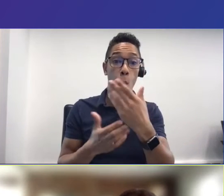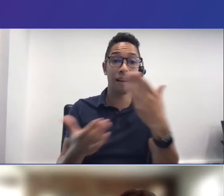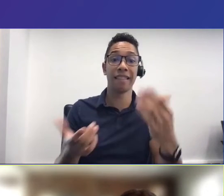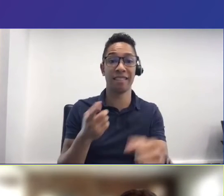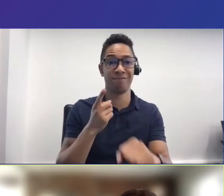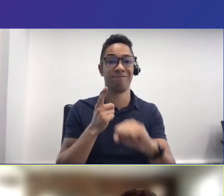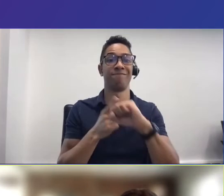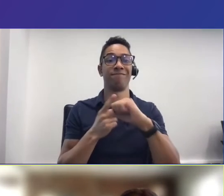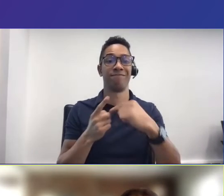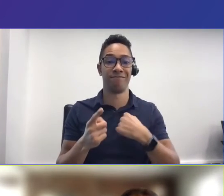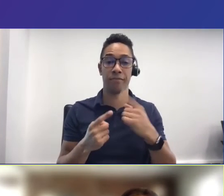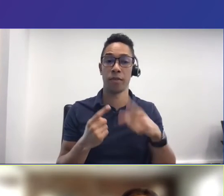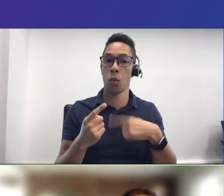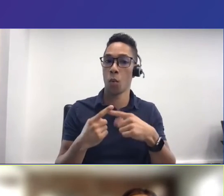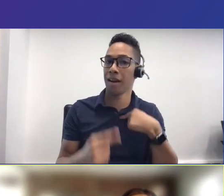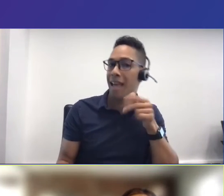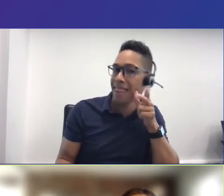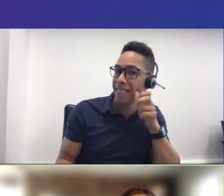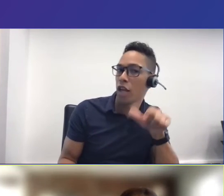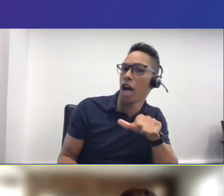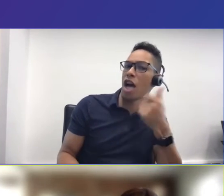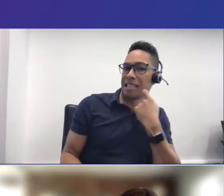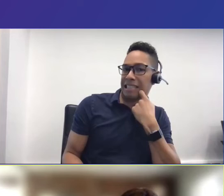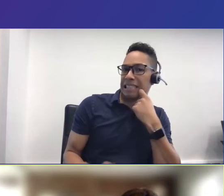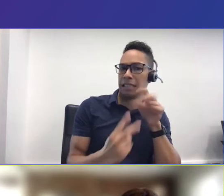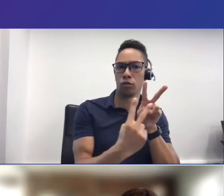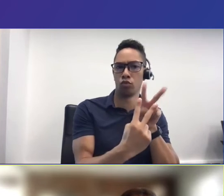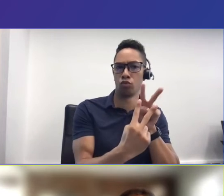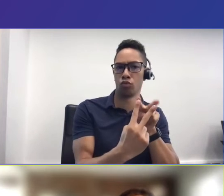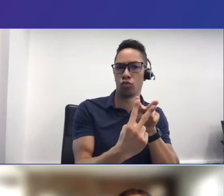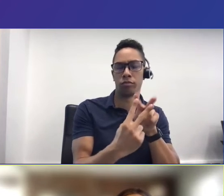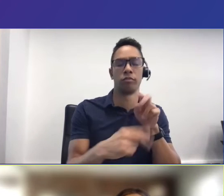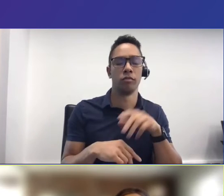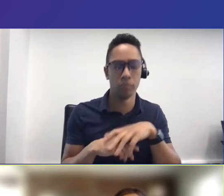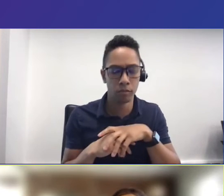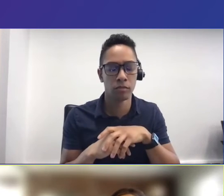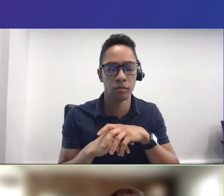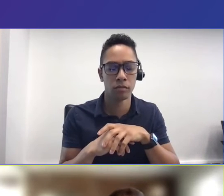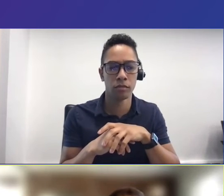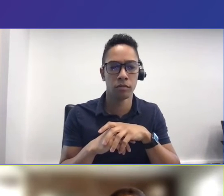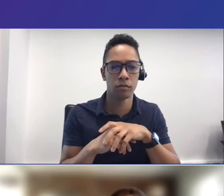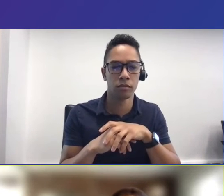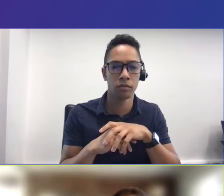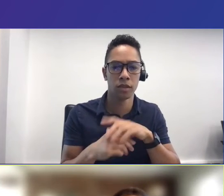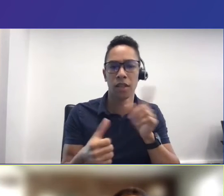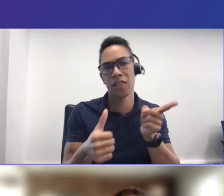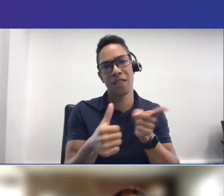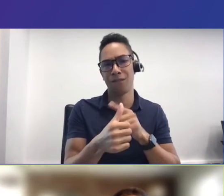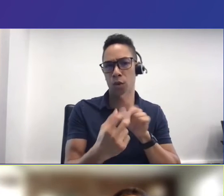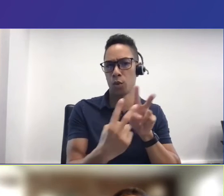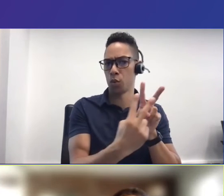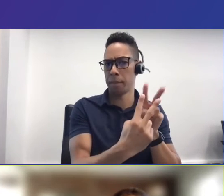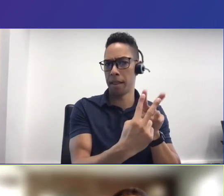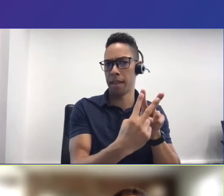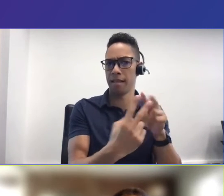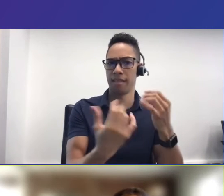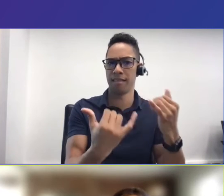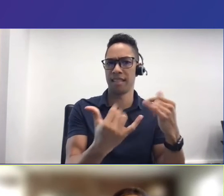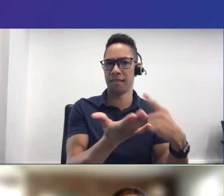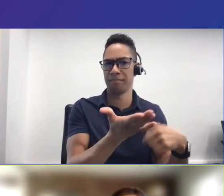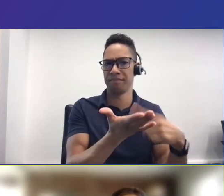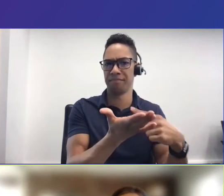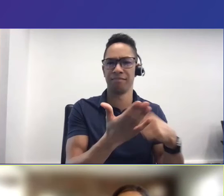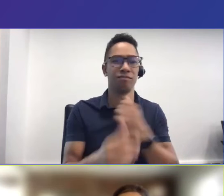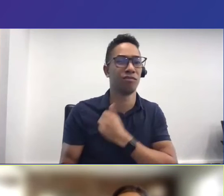the panelists before us, the first panelists, the first two, Sarah and